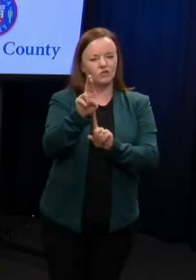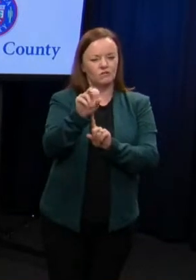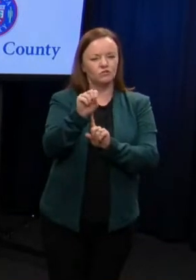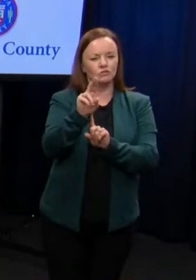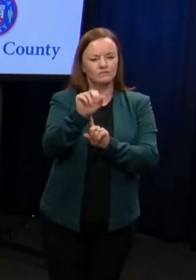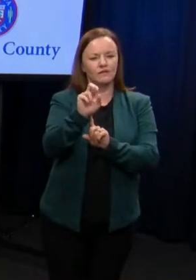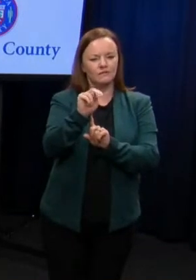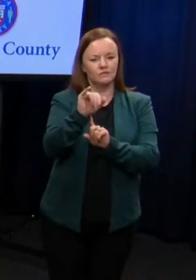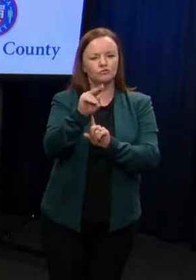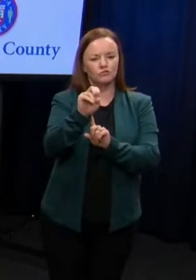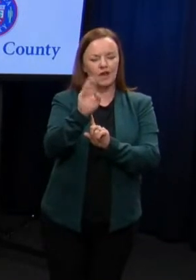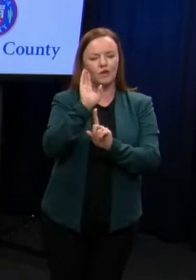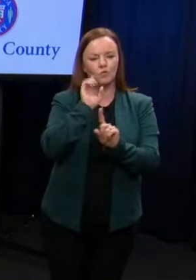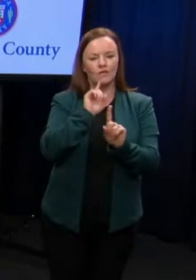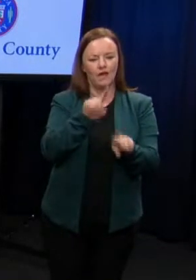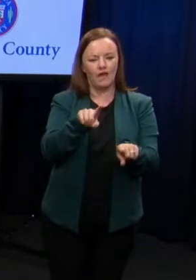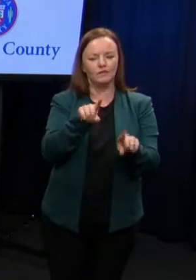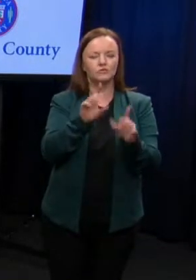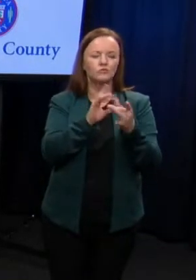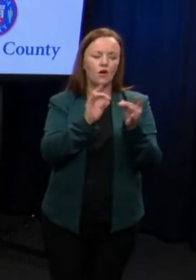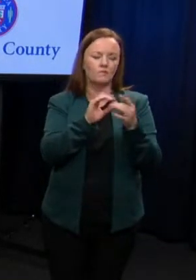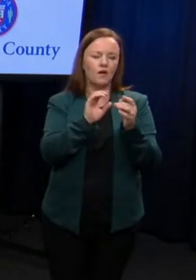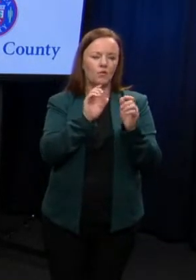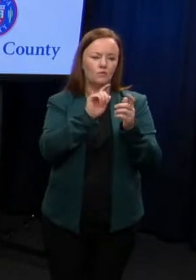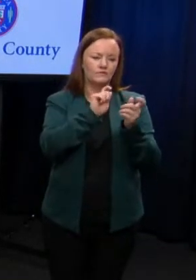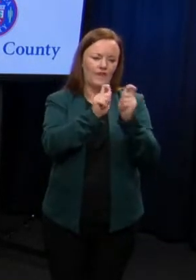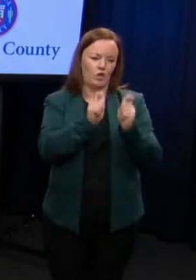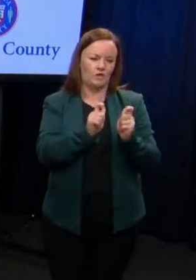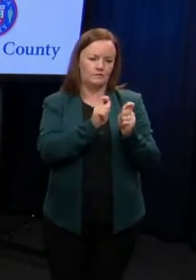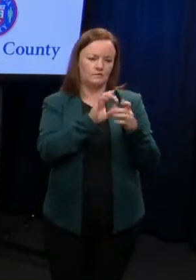that question and how those variants are spreading.